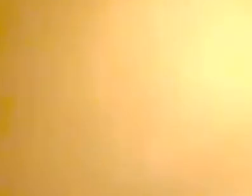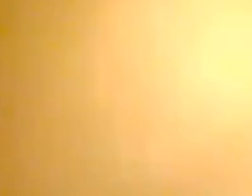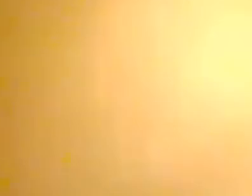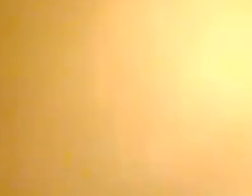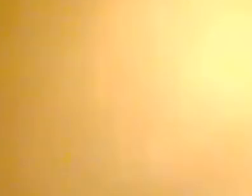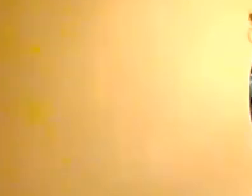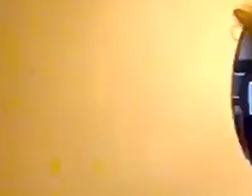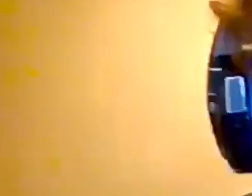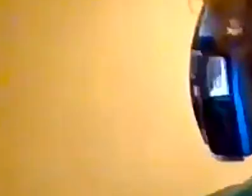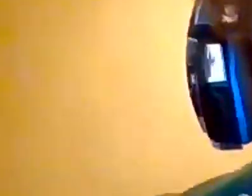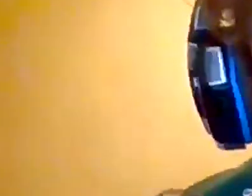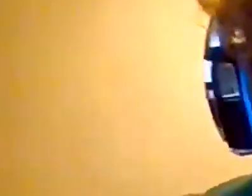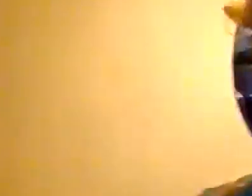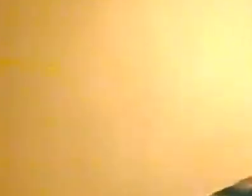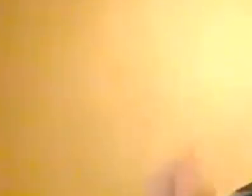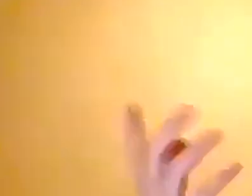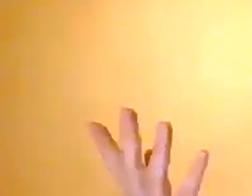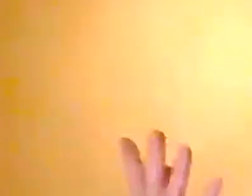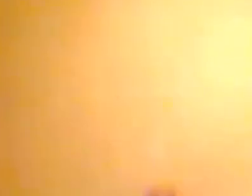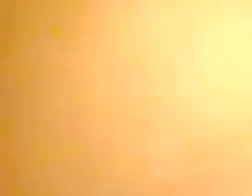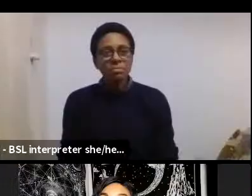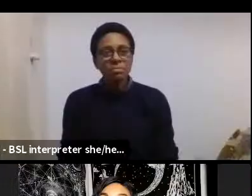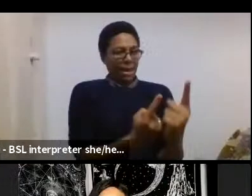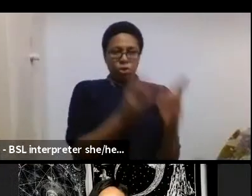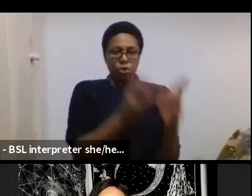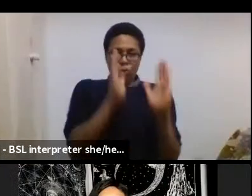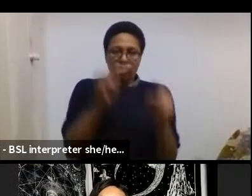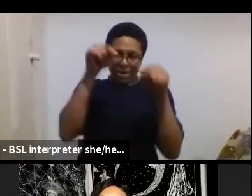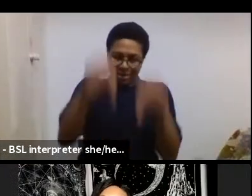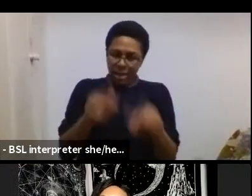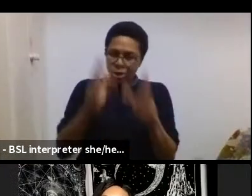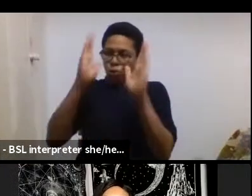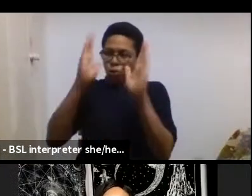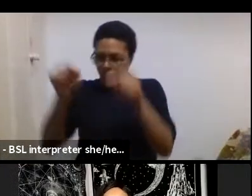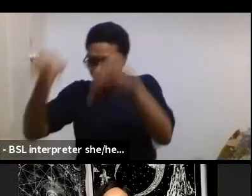because nobody fits in a box, you know, apart from on Zoom, apparently. It's fine.